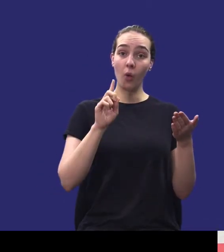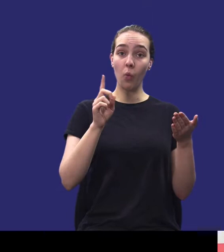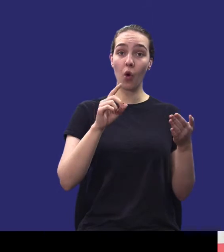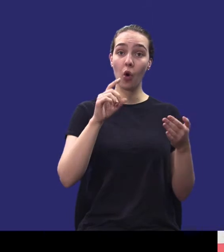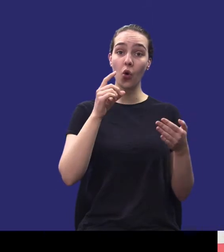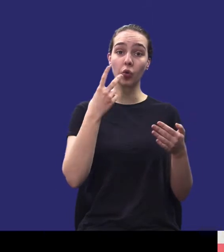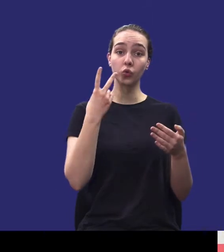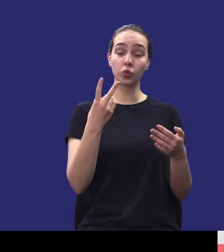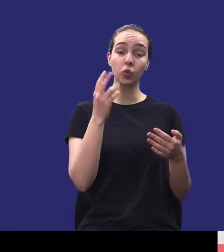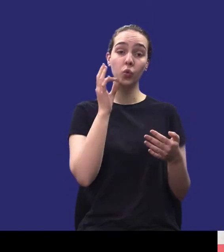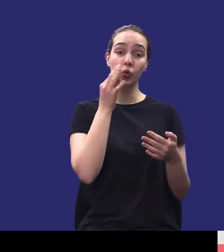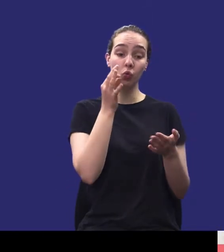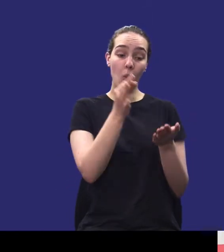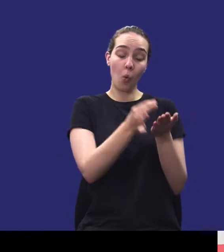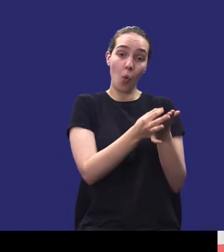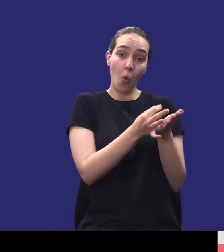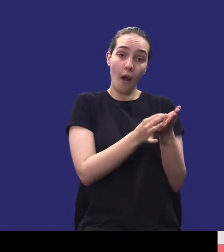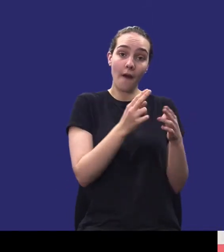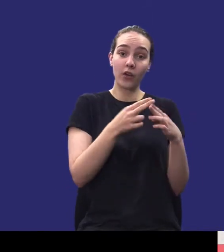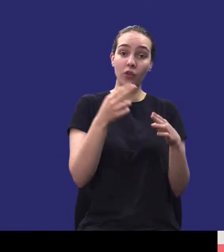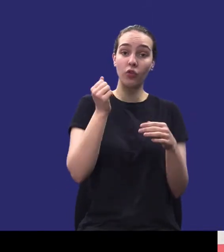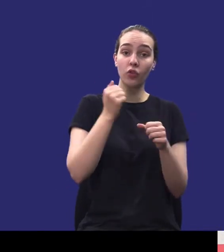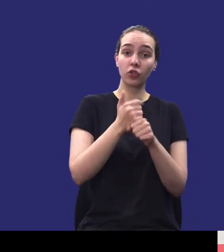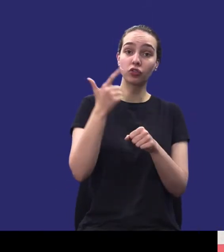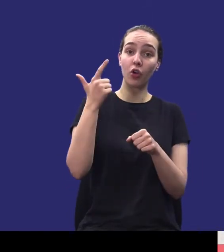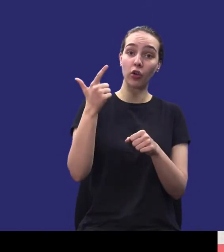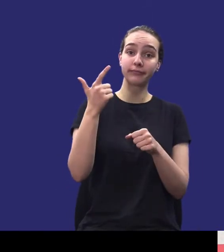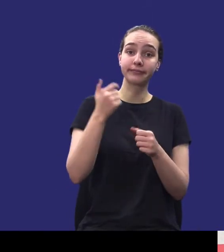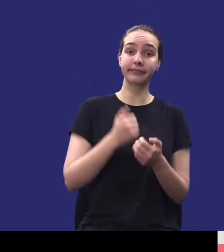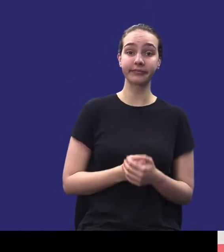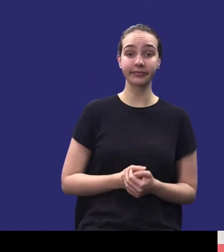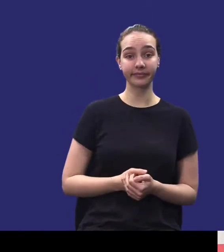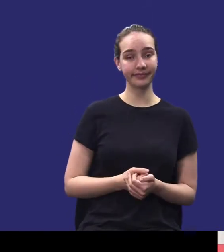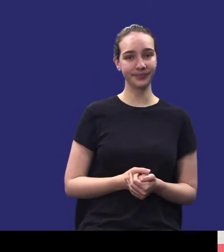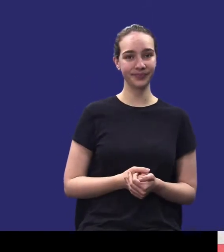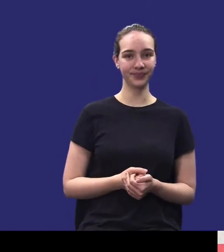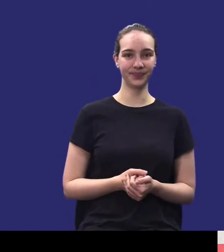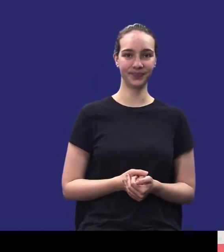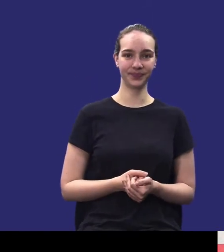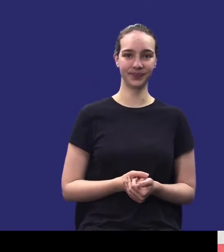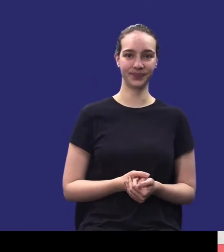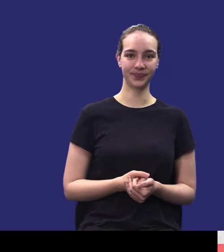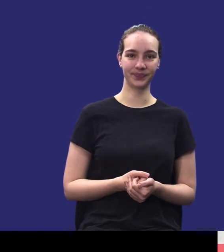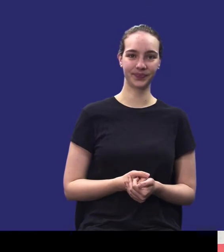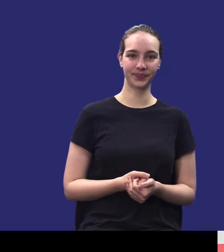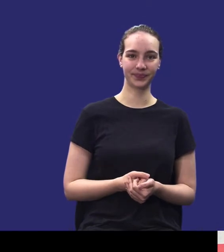Small Coins for God, and it's written by Jill Kemp. Let's read together.